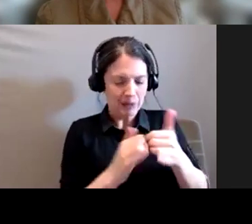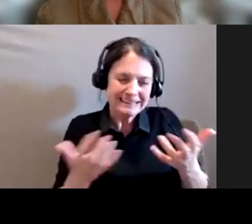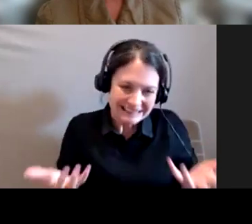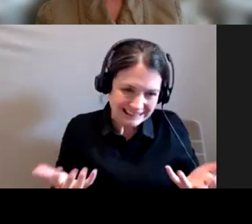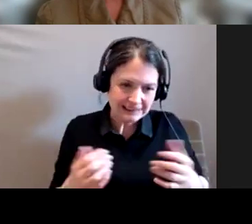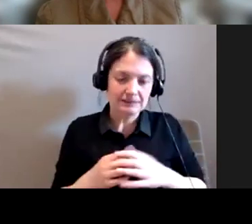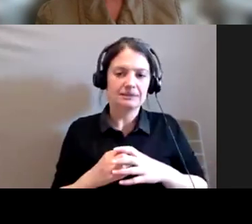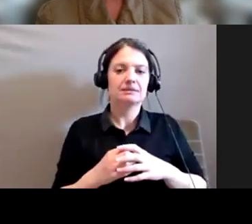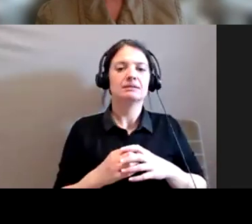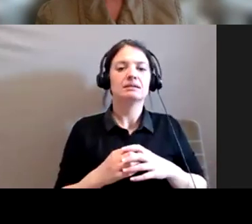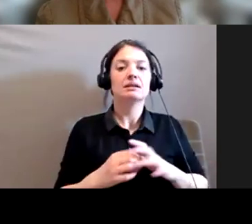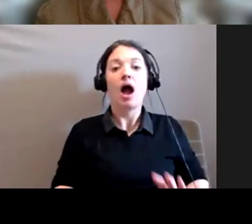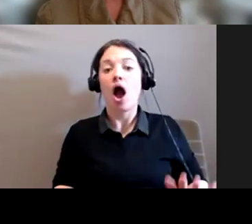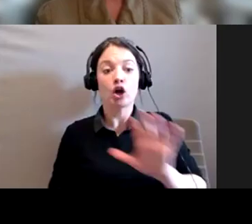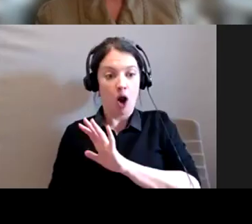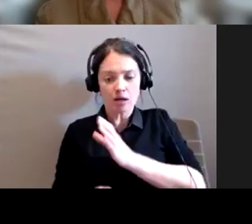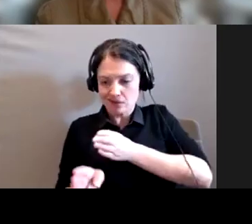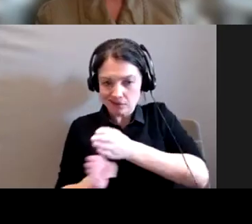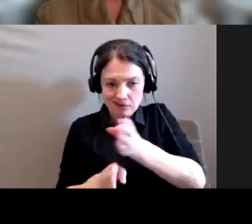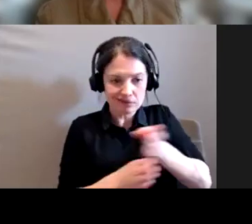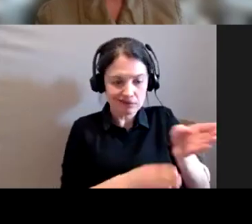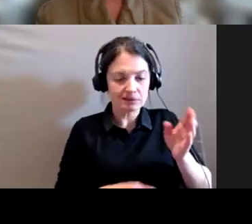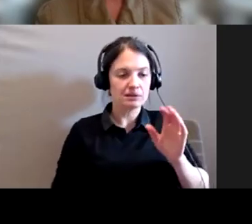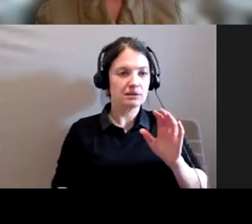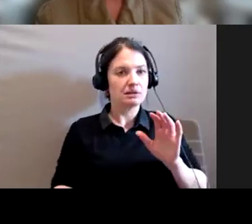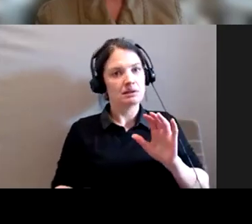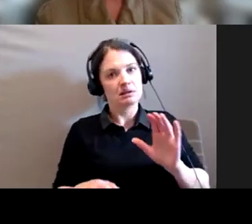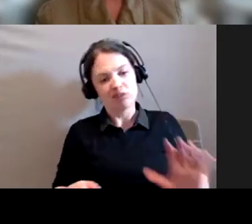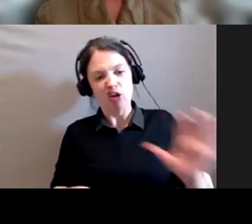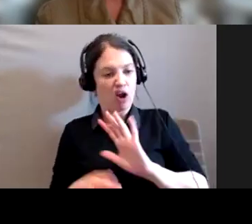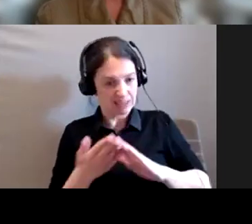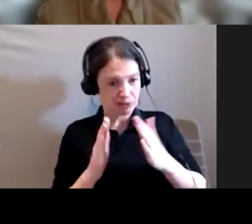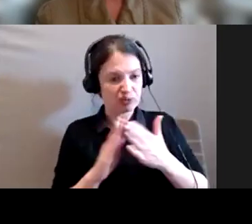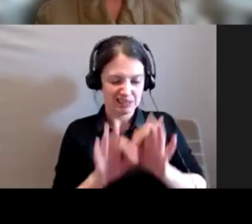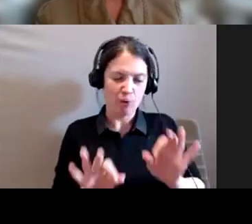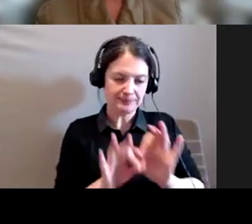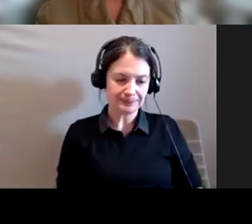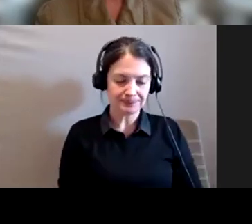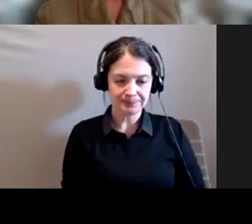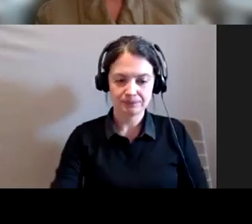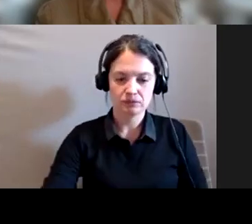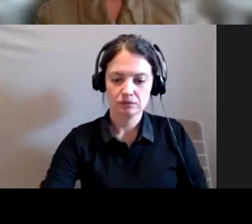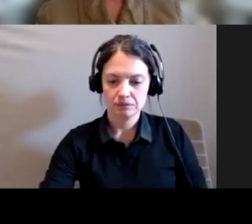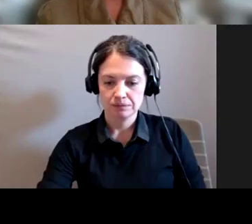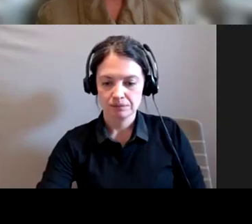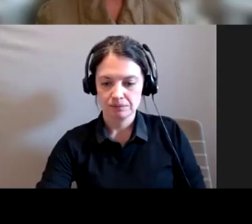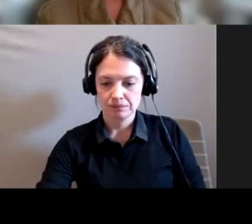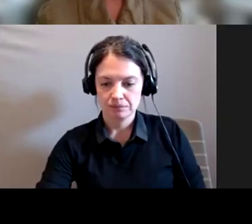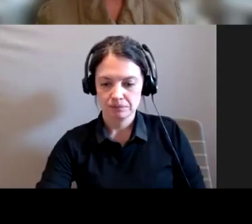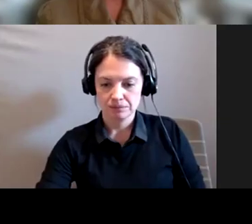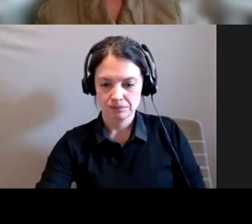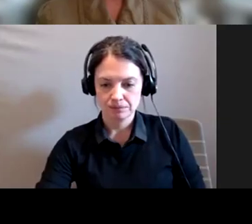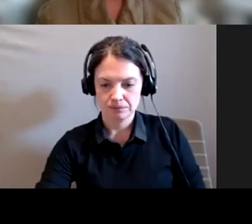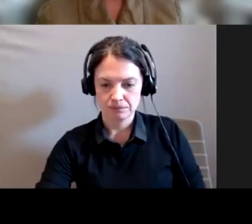approaching this across sectors, across communities is really critical. Thank you. Thank you very